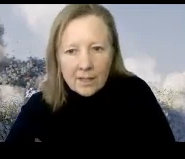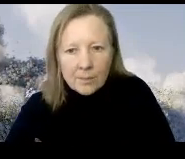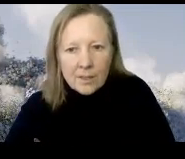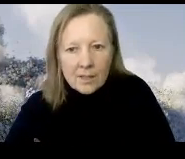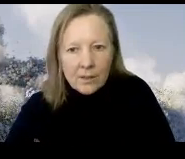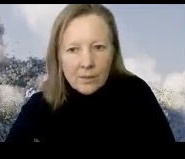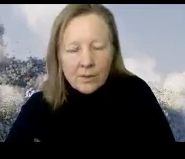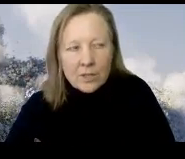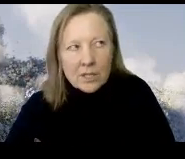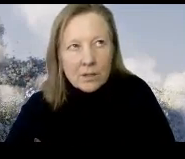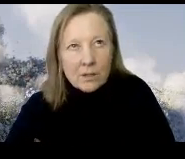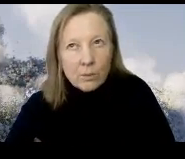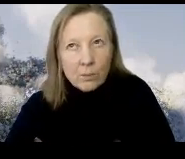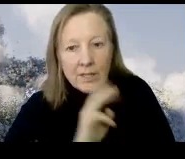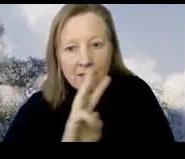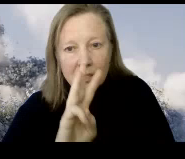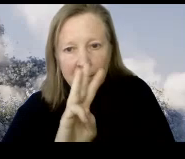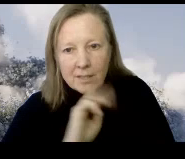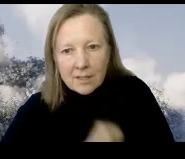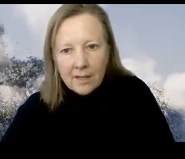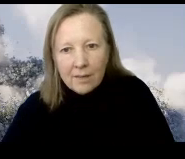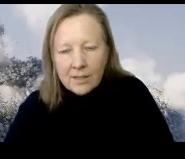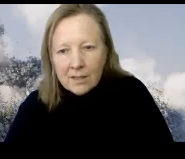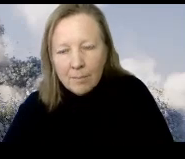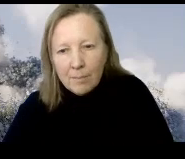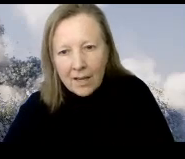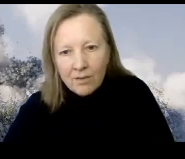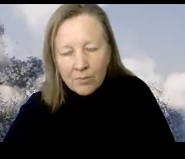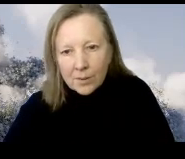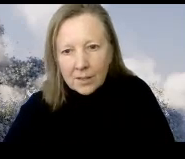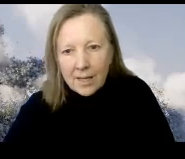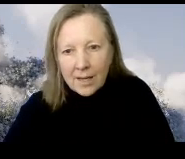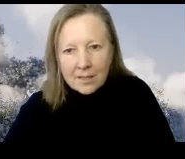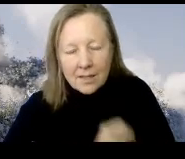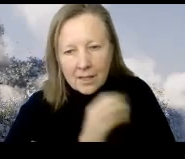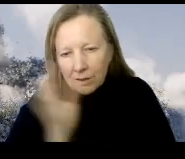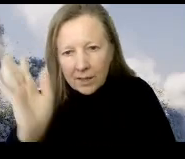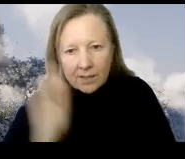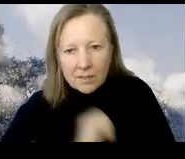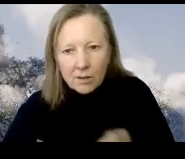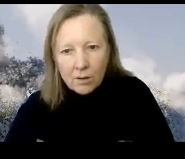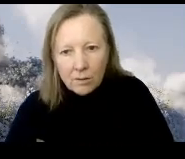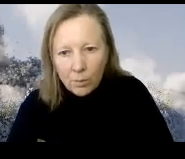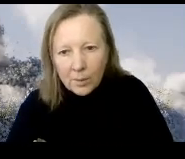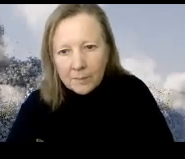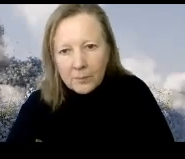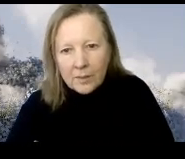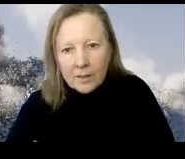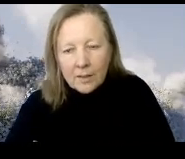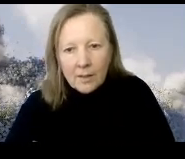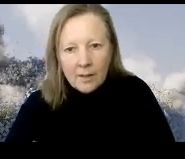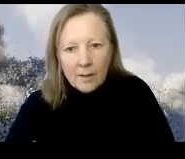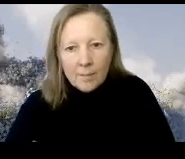in the class, we can tell you. There's 3 spaces left in the May 4th class, and the other classes are all